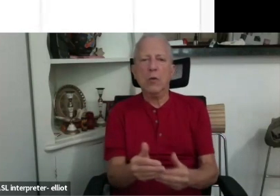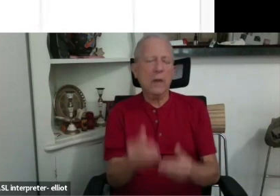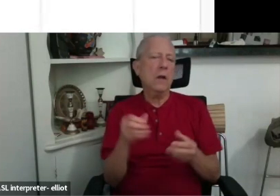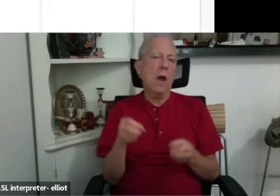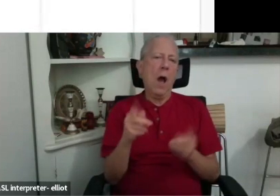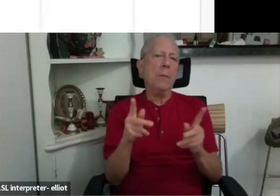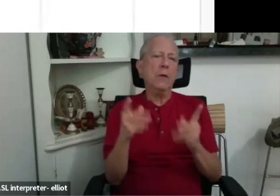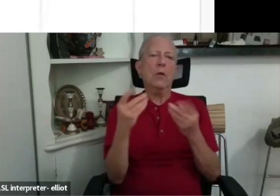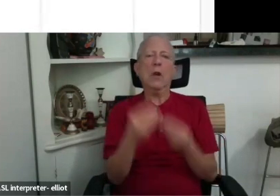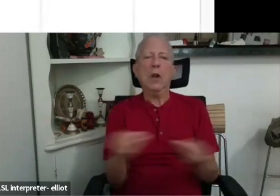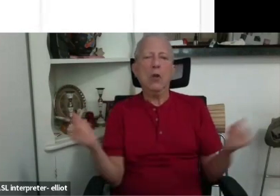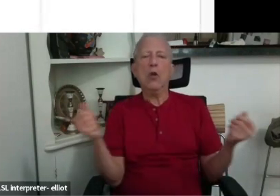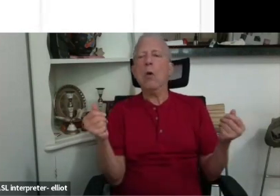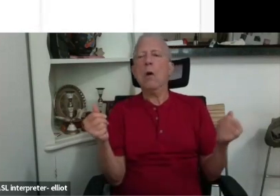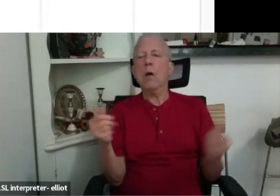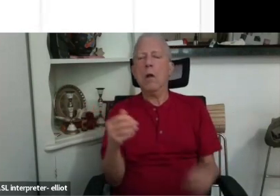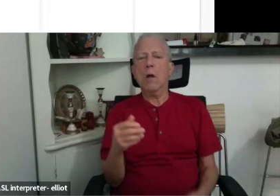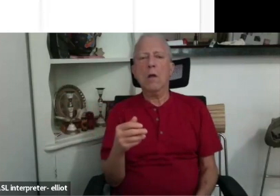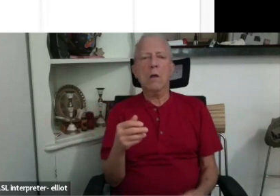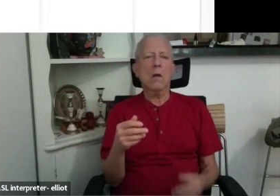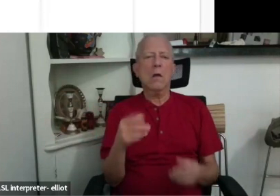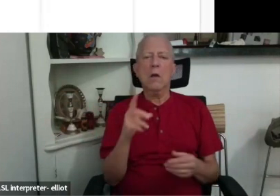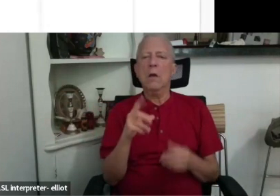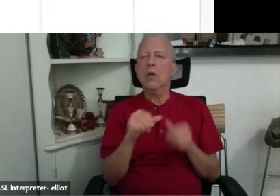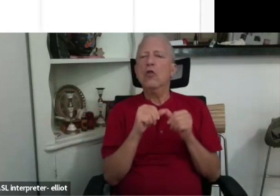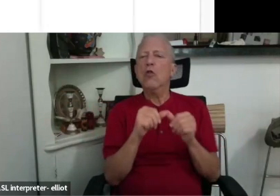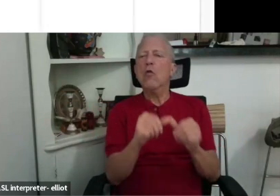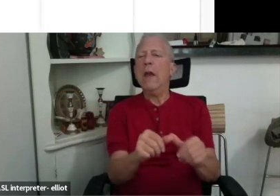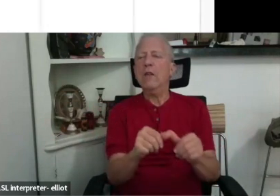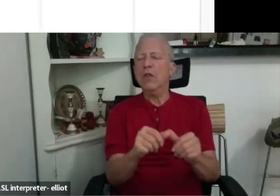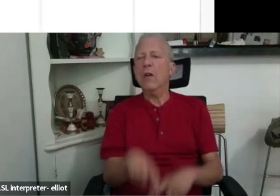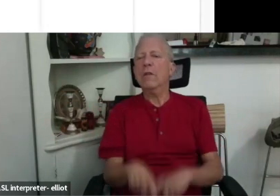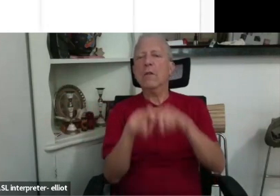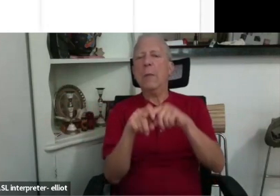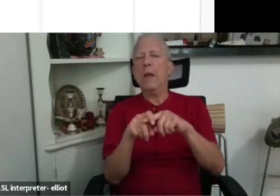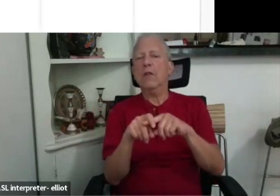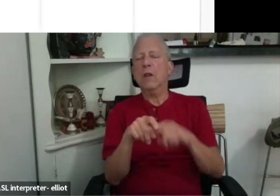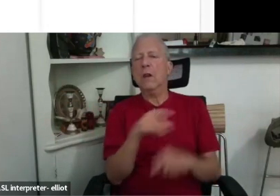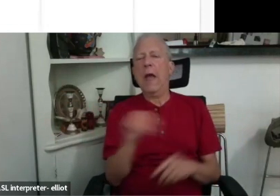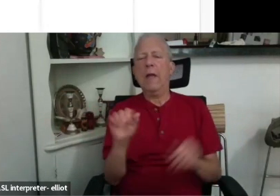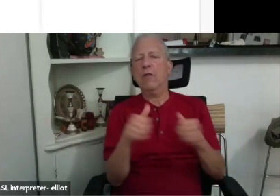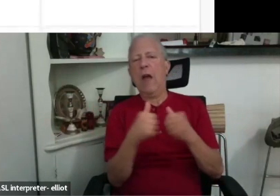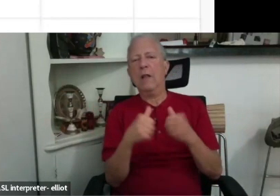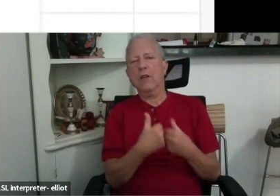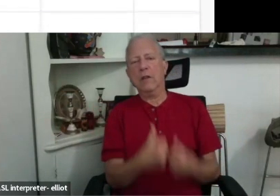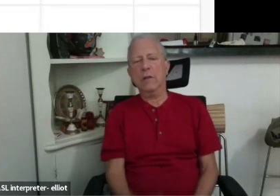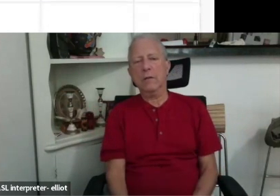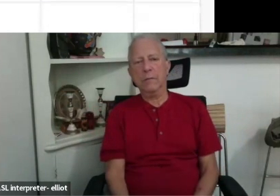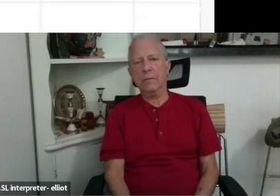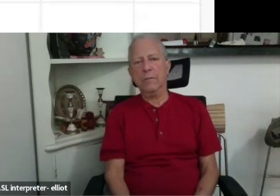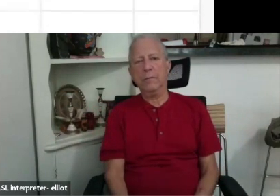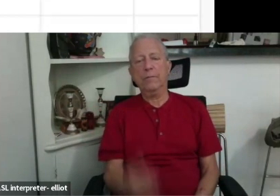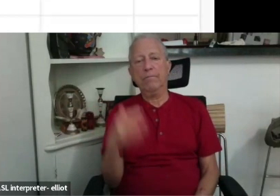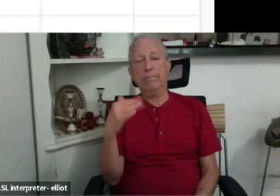to cure, duration of suspension, and the challenges. So